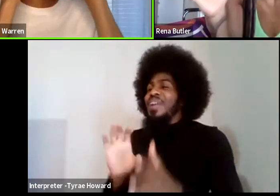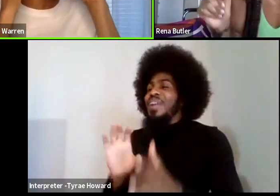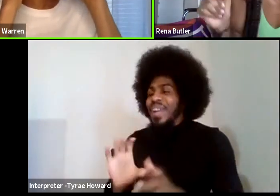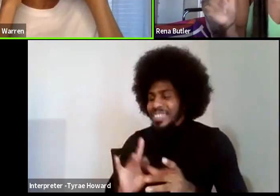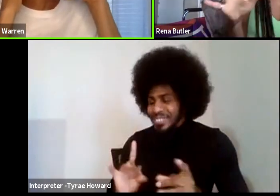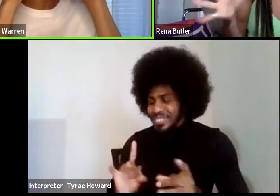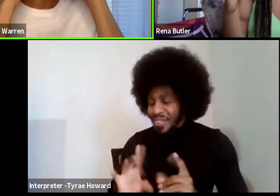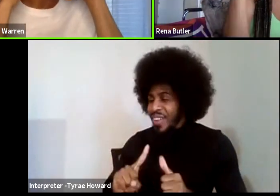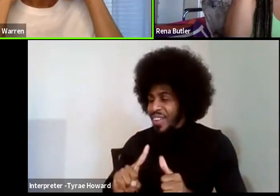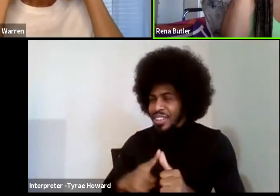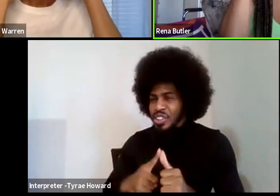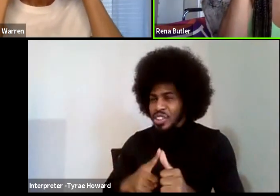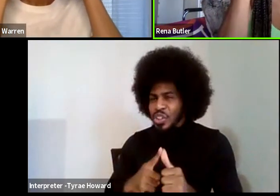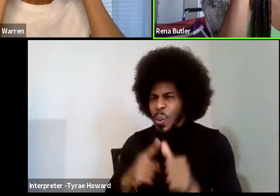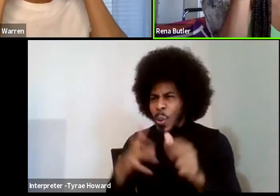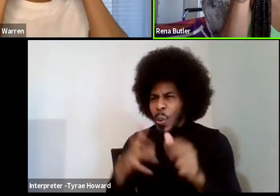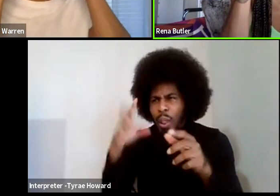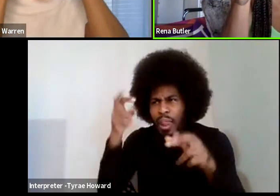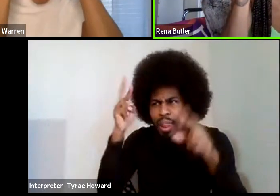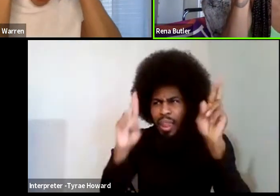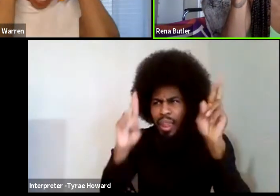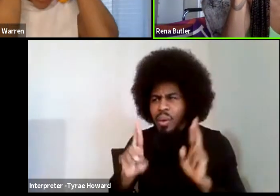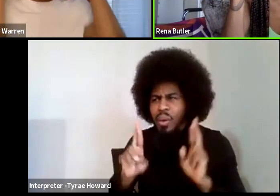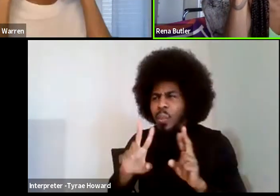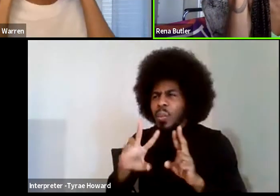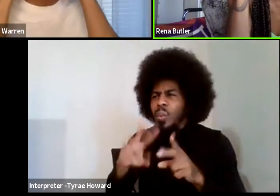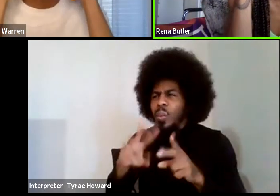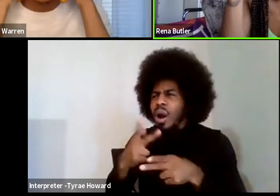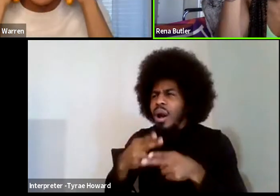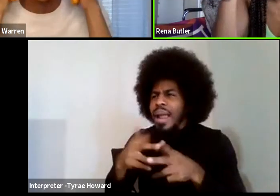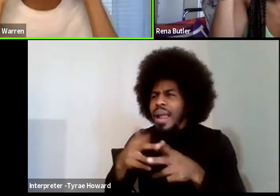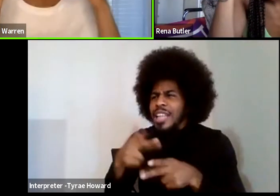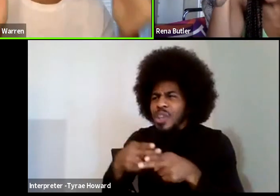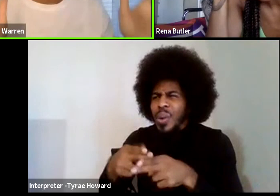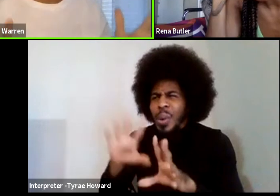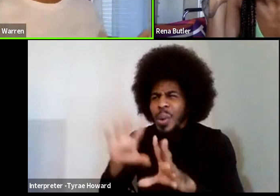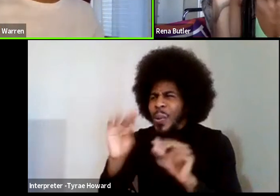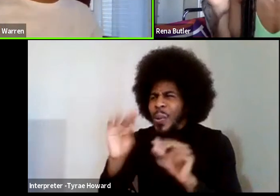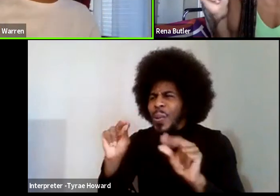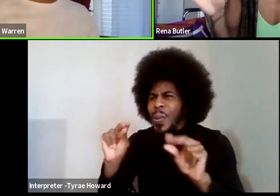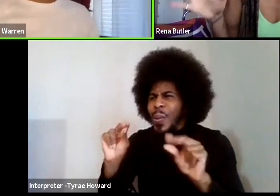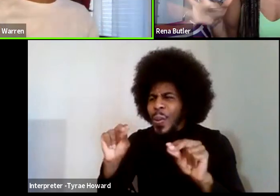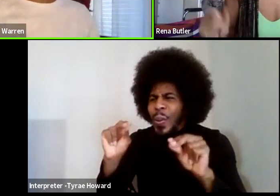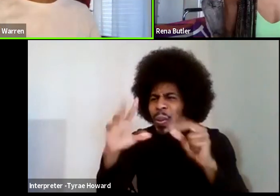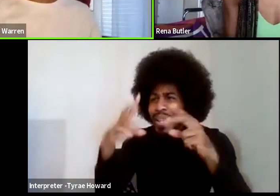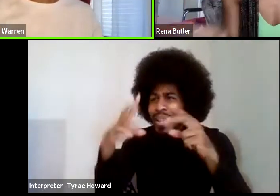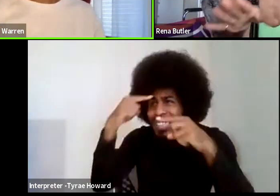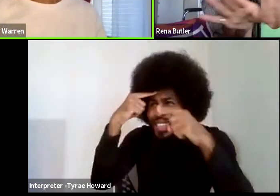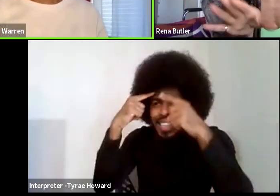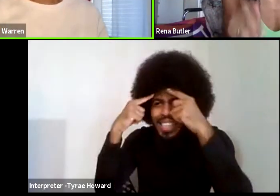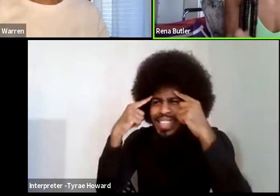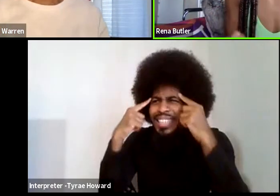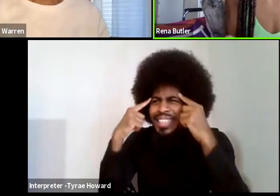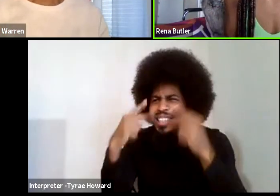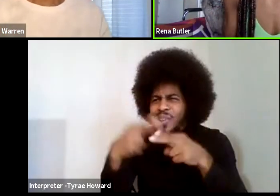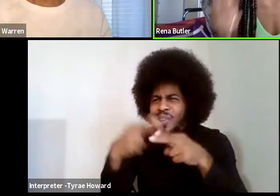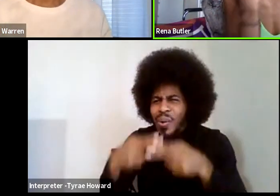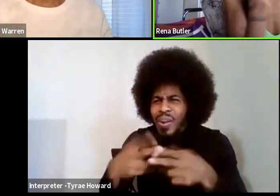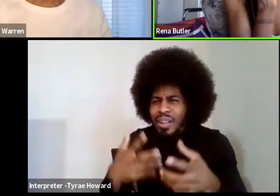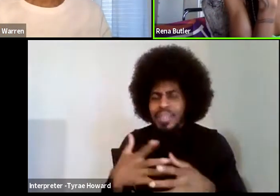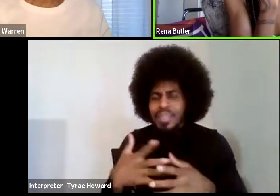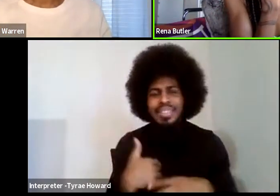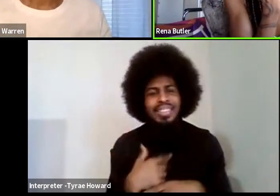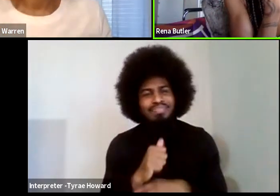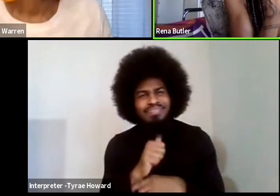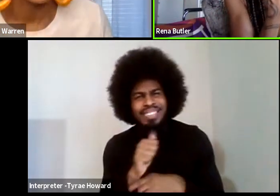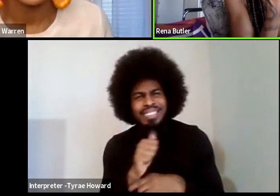What are those called? Cornrows. Cornrows. No, the edges. How are your edges? They're not as late as I'd like. I